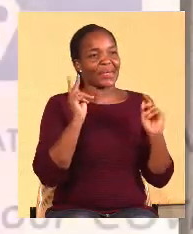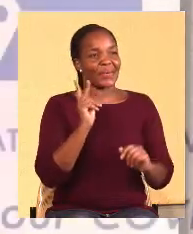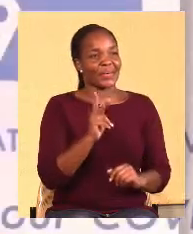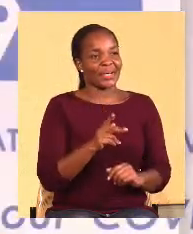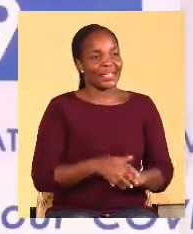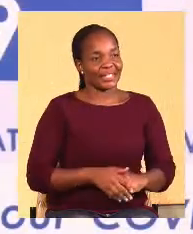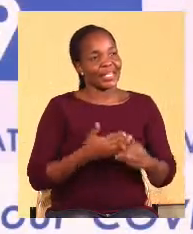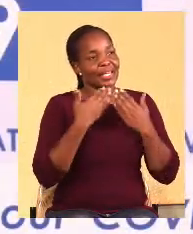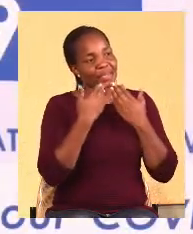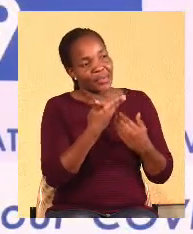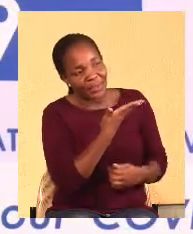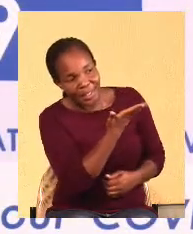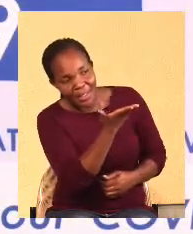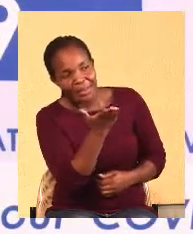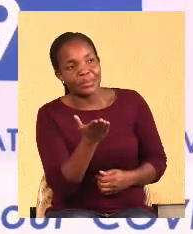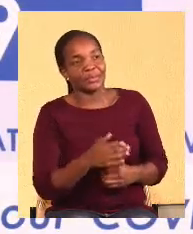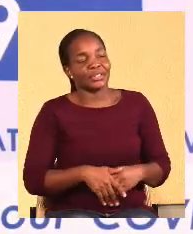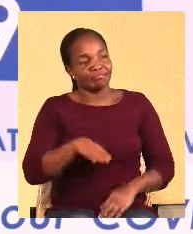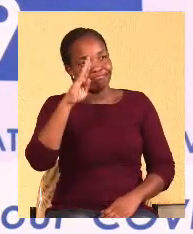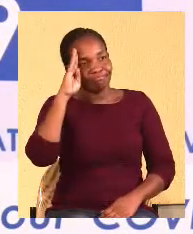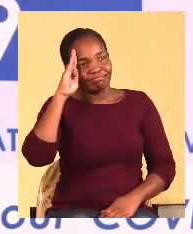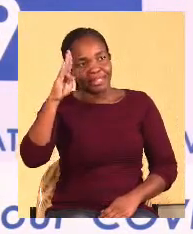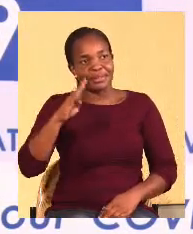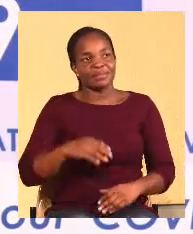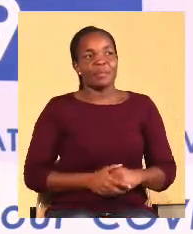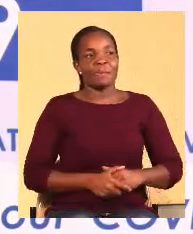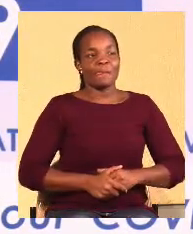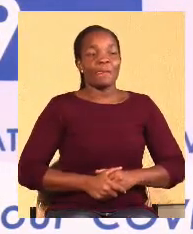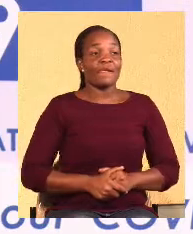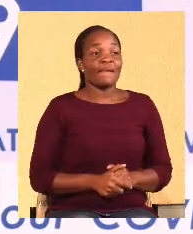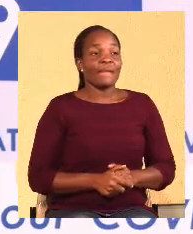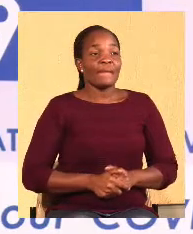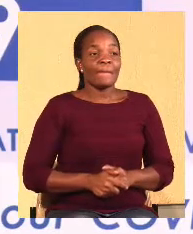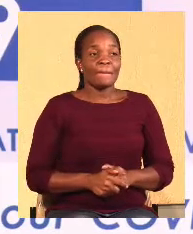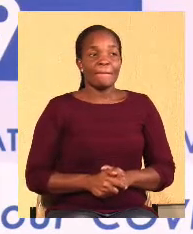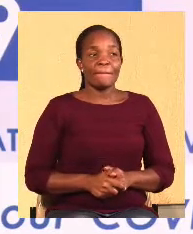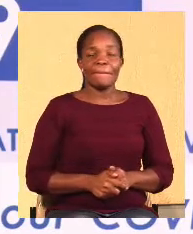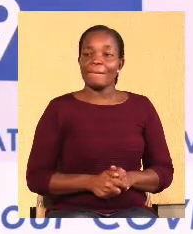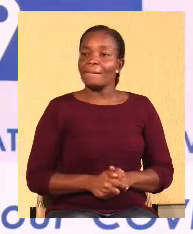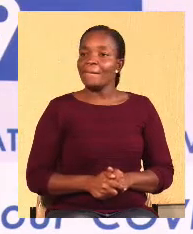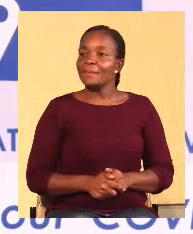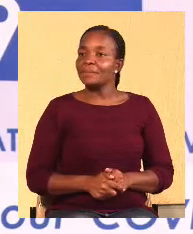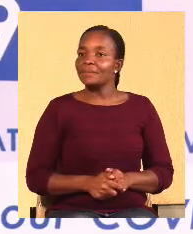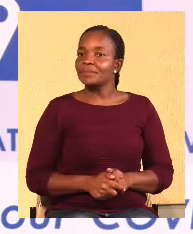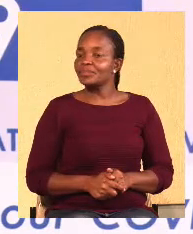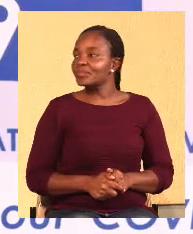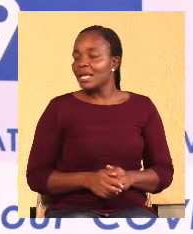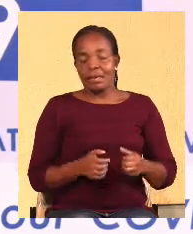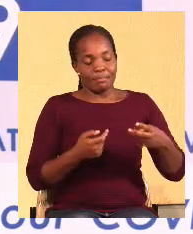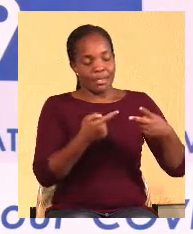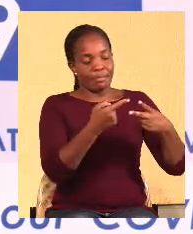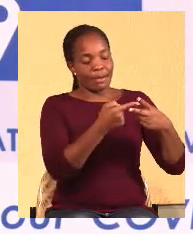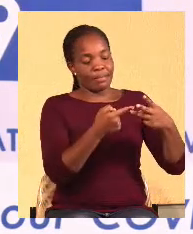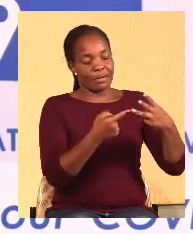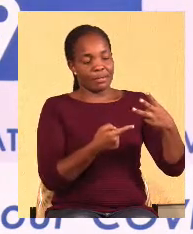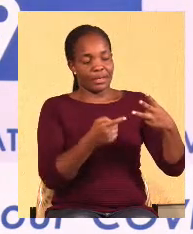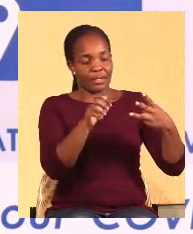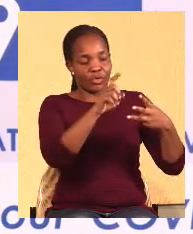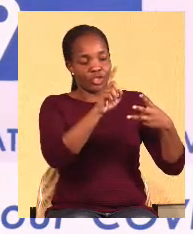John, and thank you very much to the panel. Good morning as well. I've just got three questions. It's around